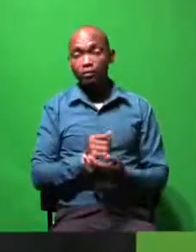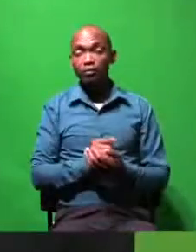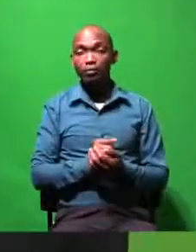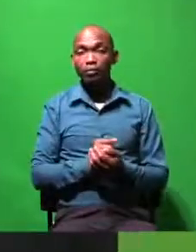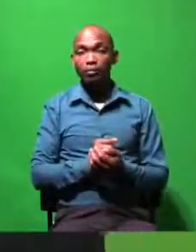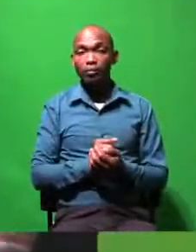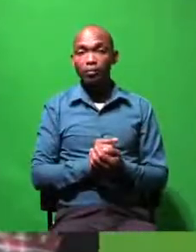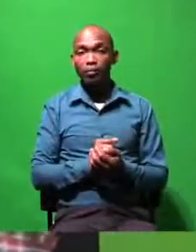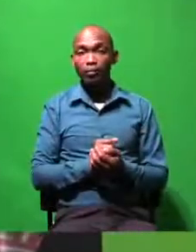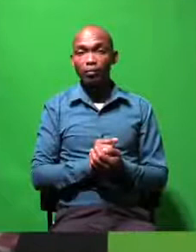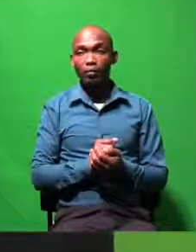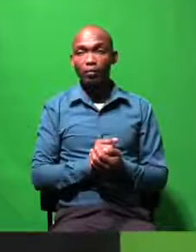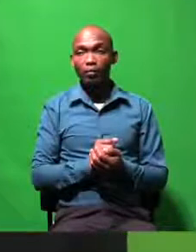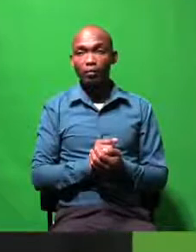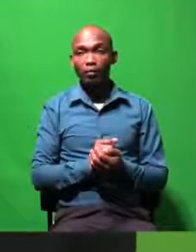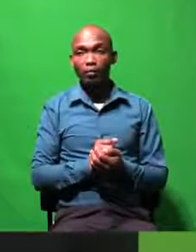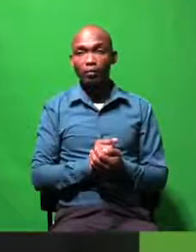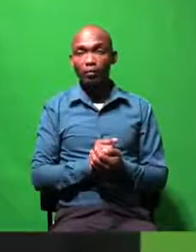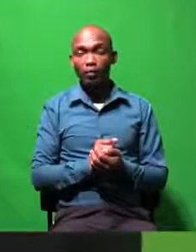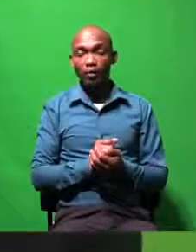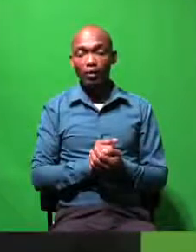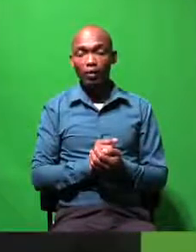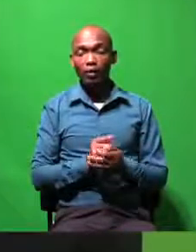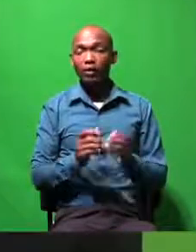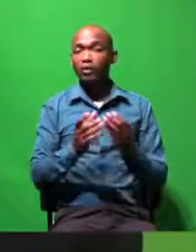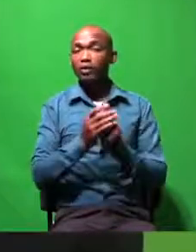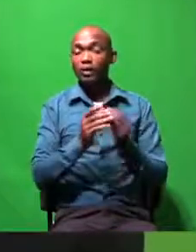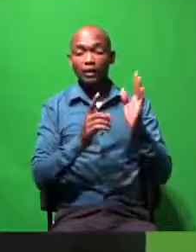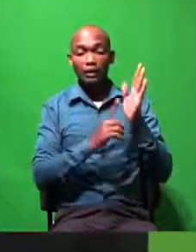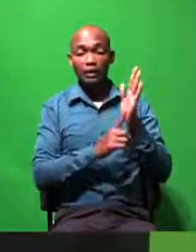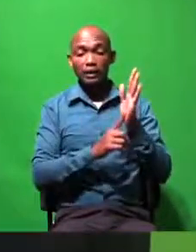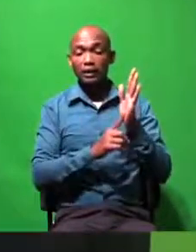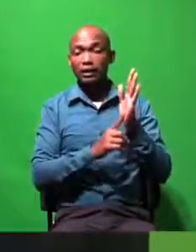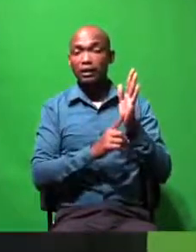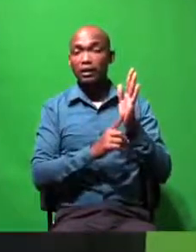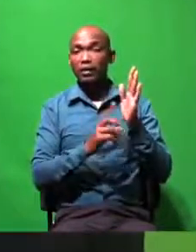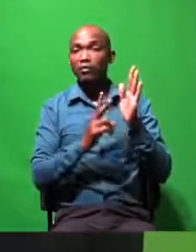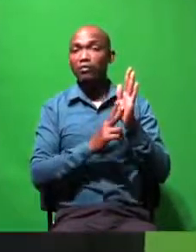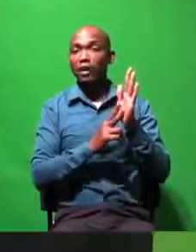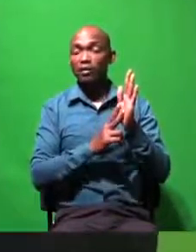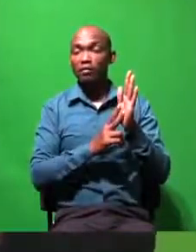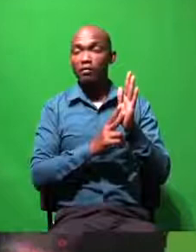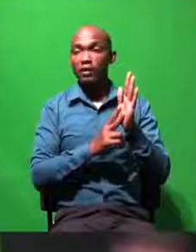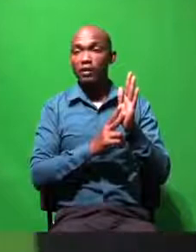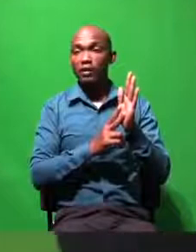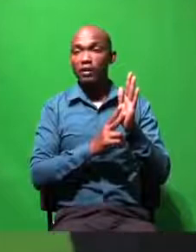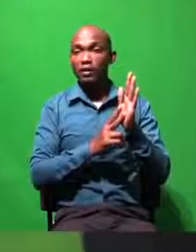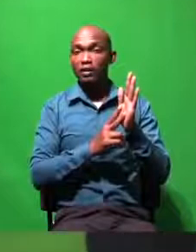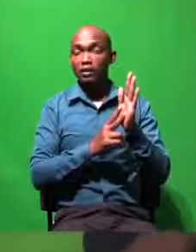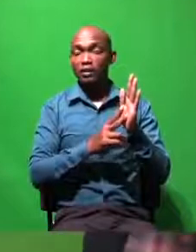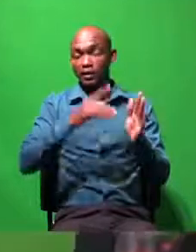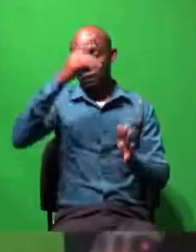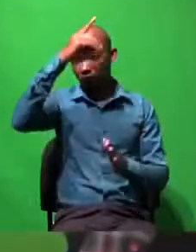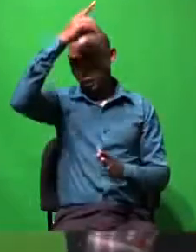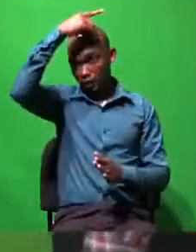125 degrees, and 65 degrees, and here angle X. That is number